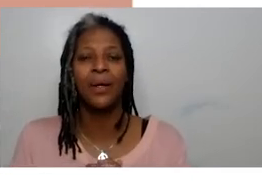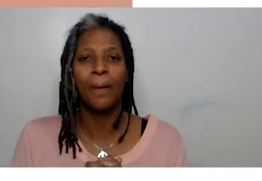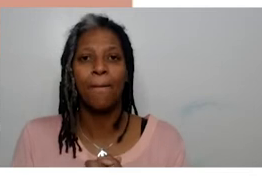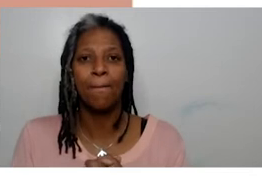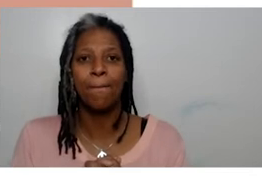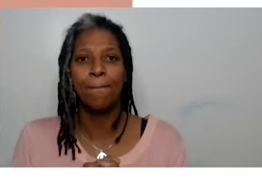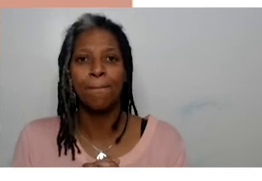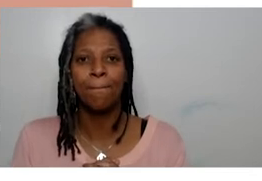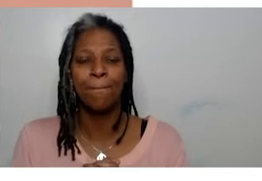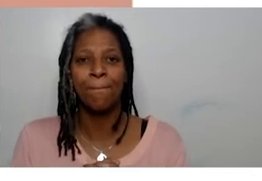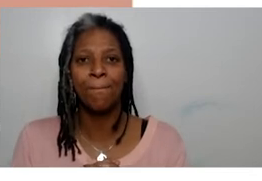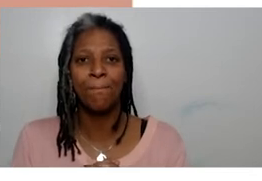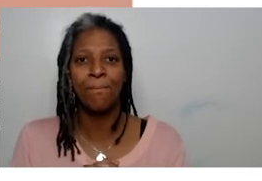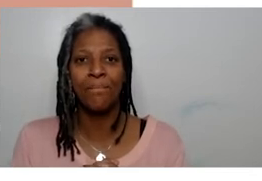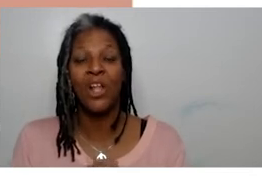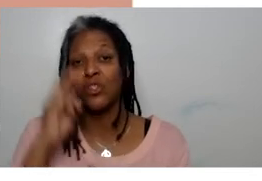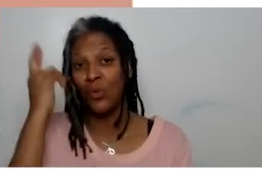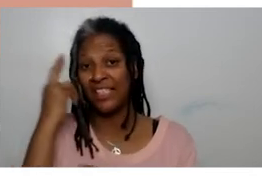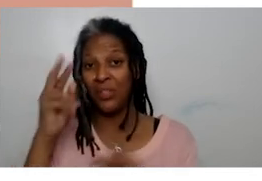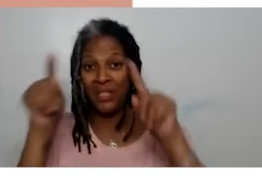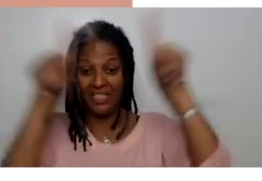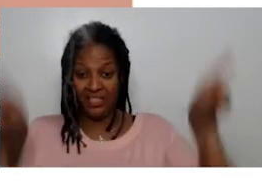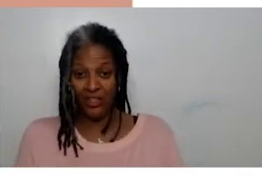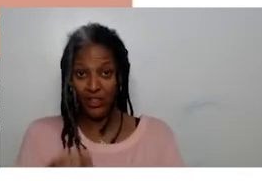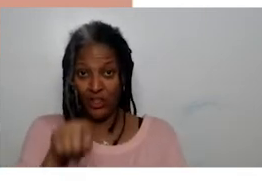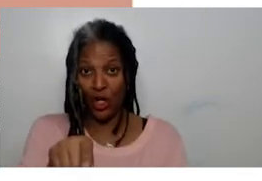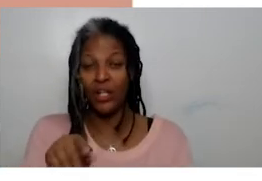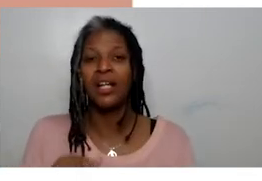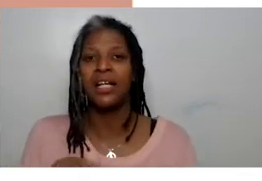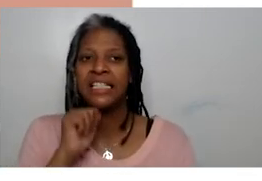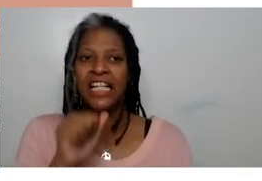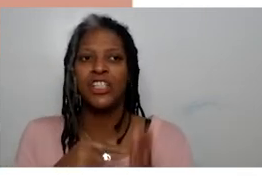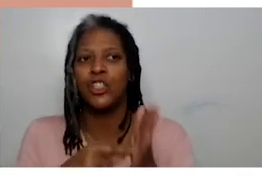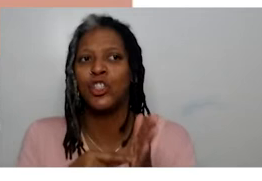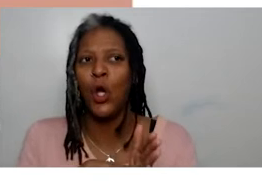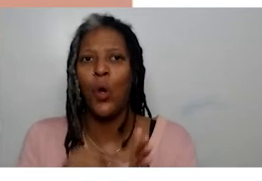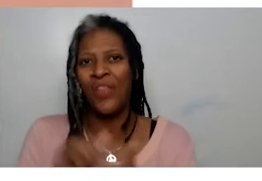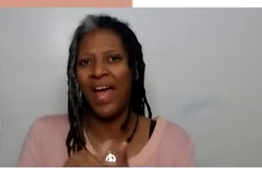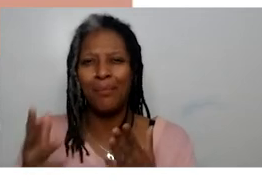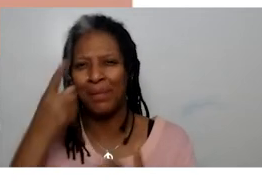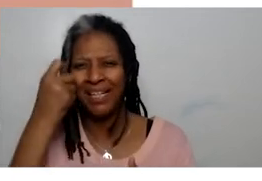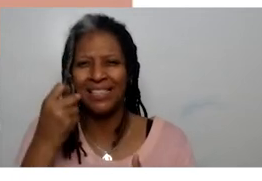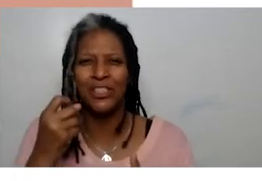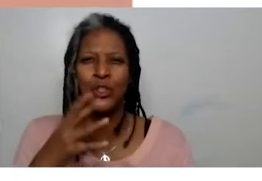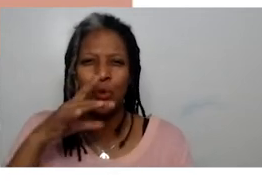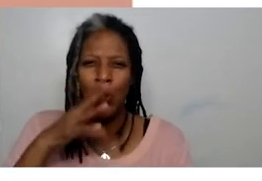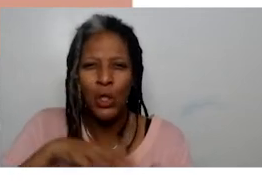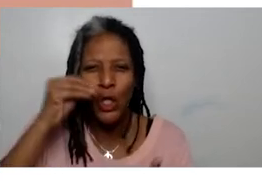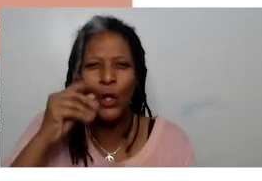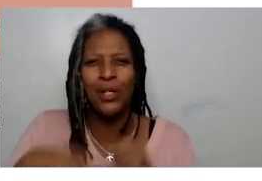LGBTQ plus individuals. But to give you some context, this can look like I'm learning that I'm LGBTQ and